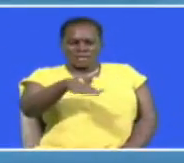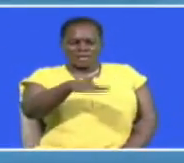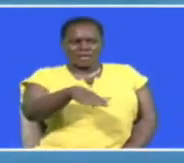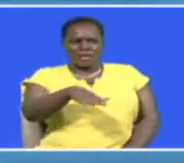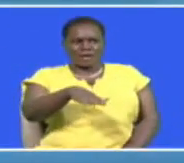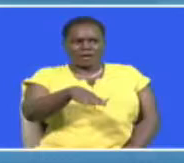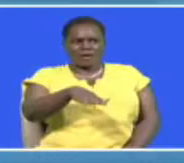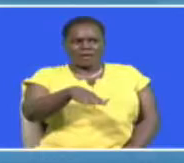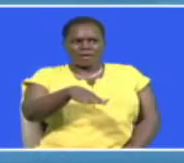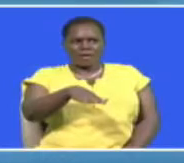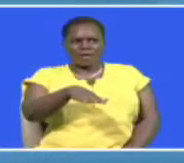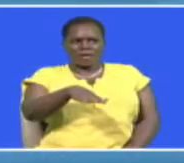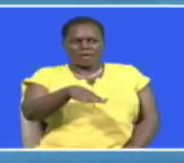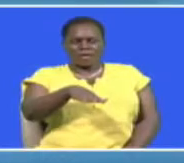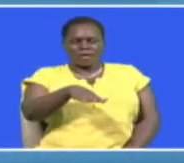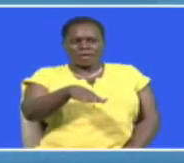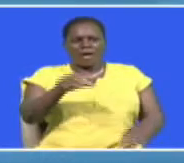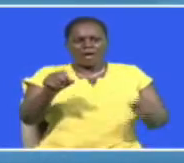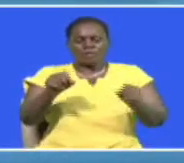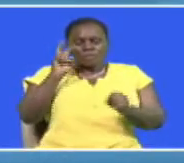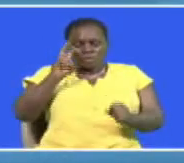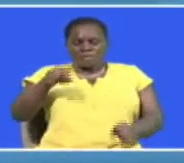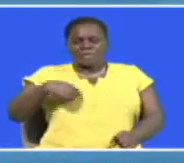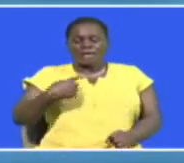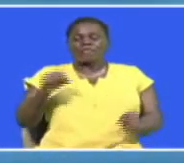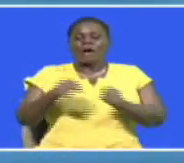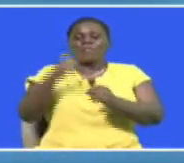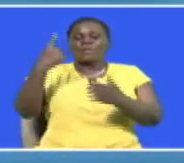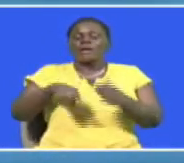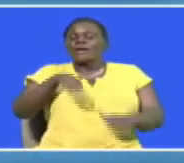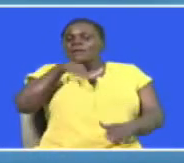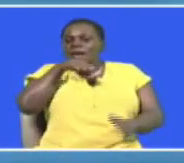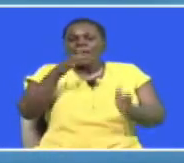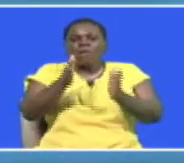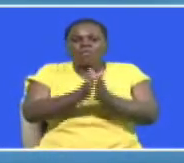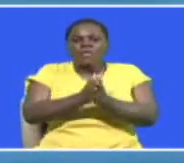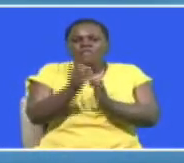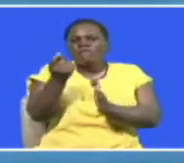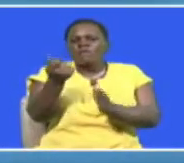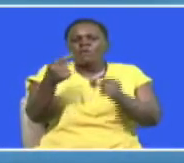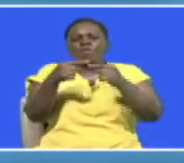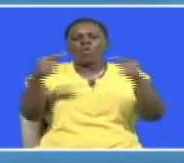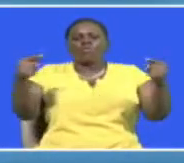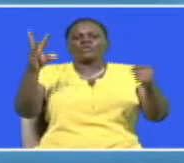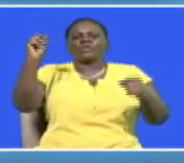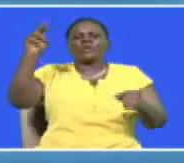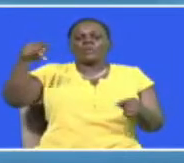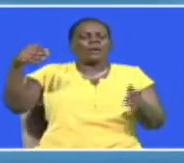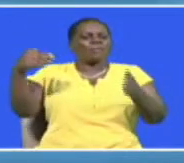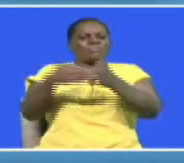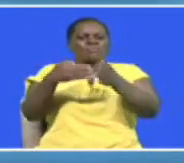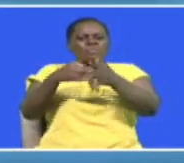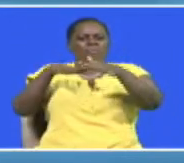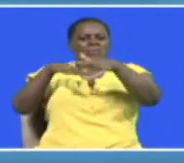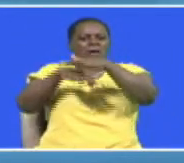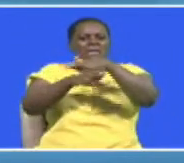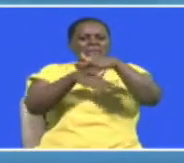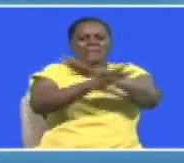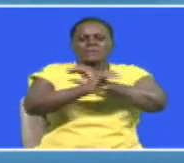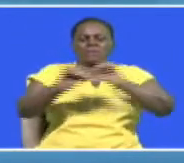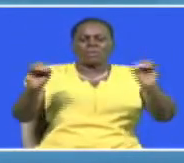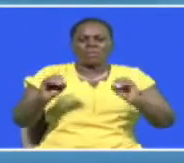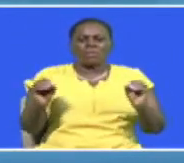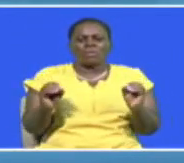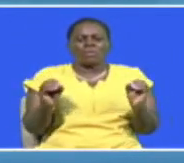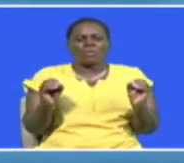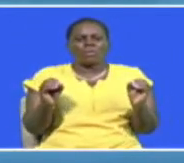for himself what had transpired there. Odinga, who was accompanied by three opposition MPs, was denied access to the shallow graves